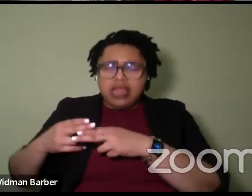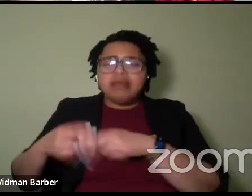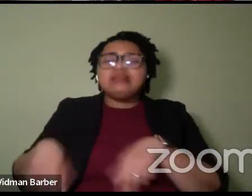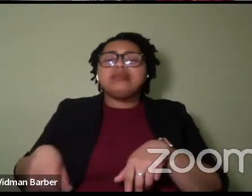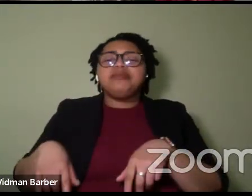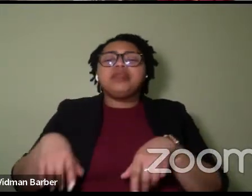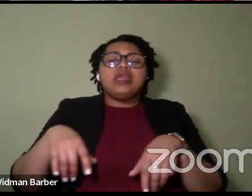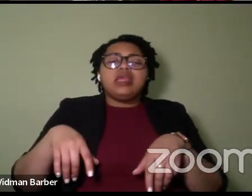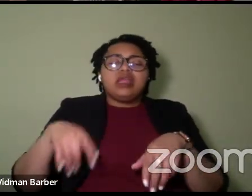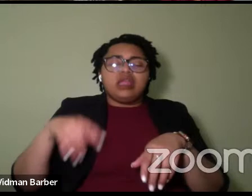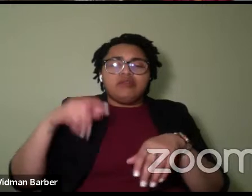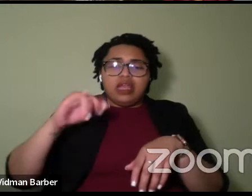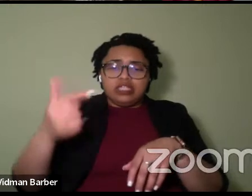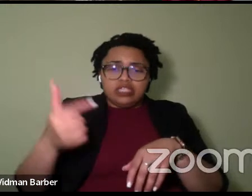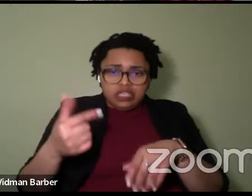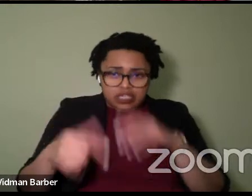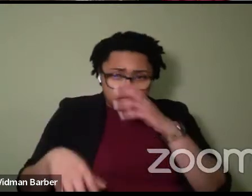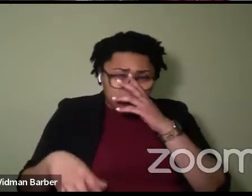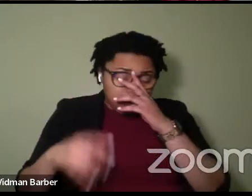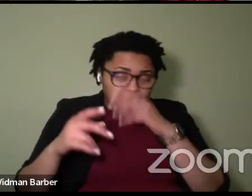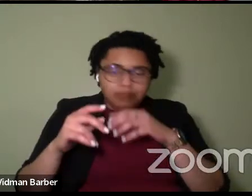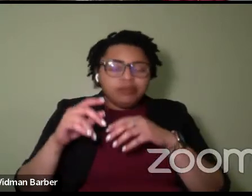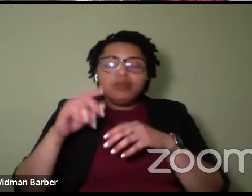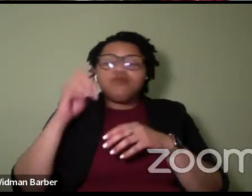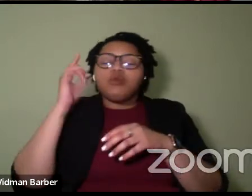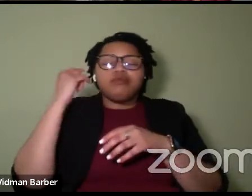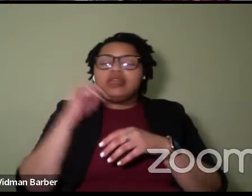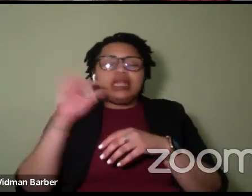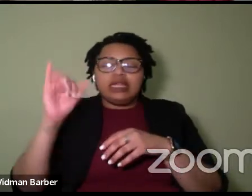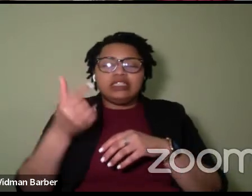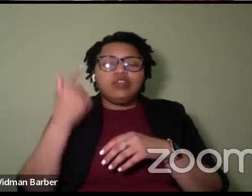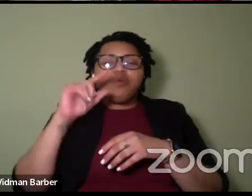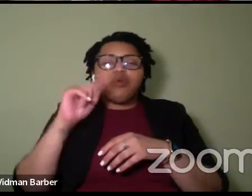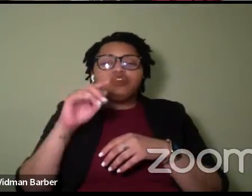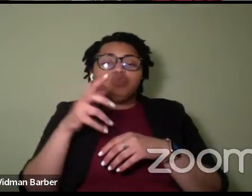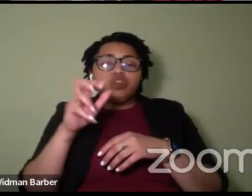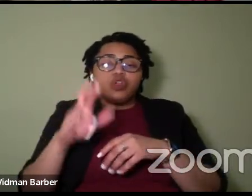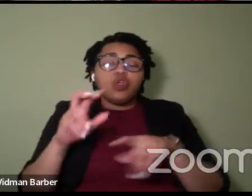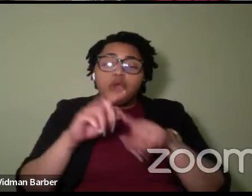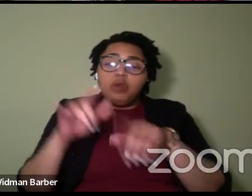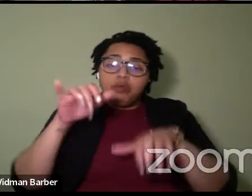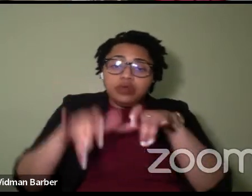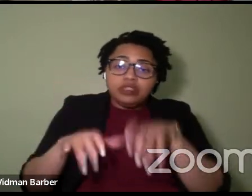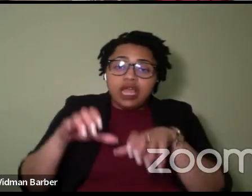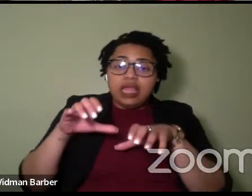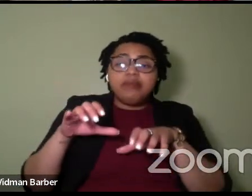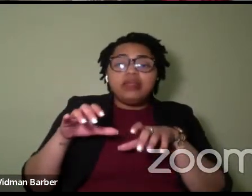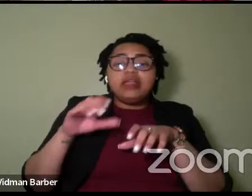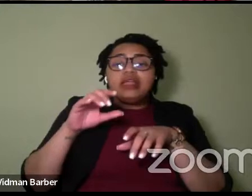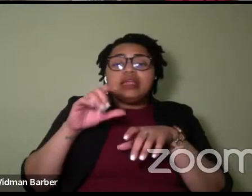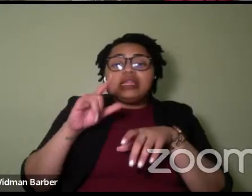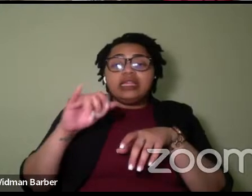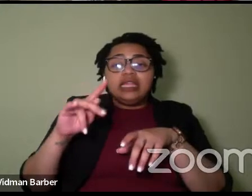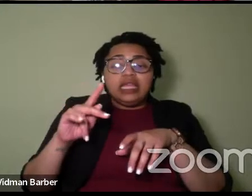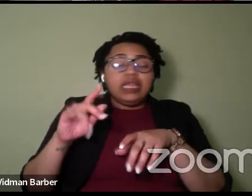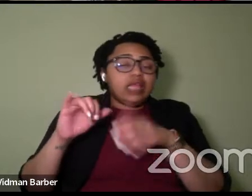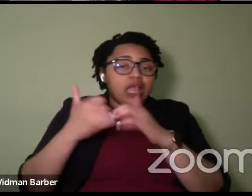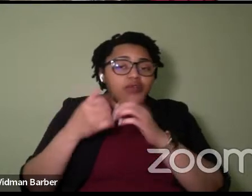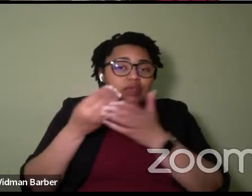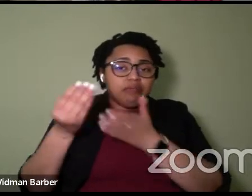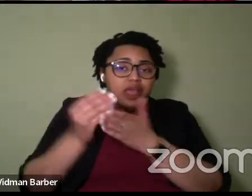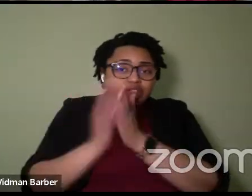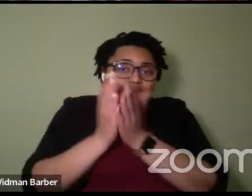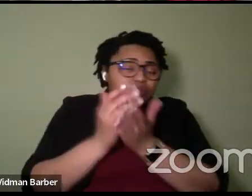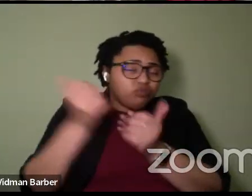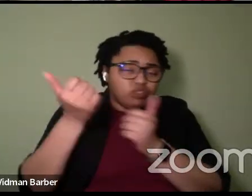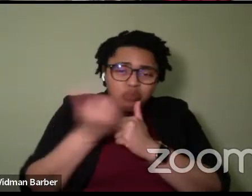Baronda M. We're also going to put the links for you to go and buy these books. Please support these powerful books. You can just click the link that we